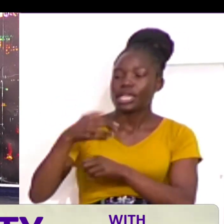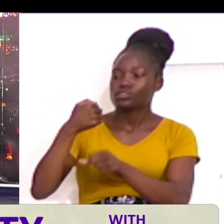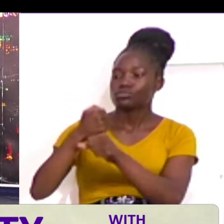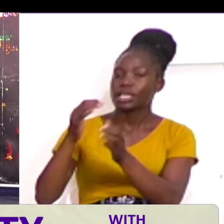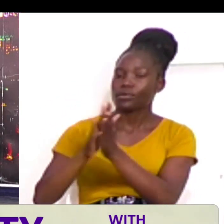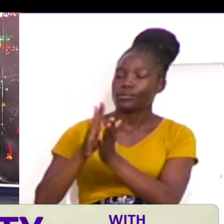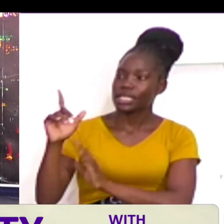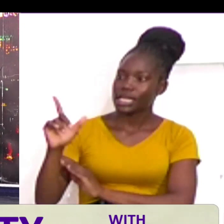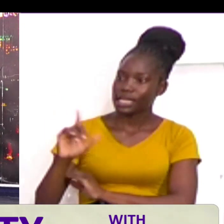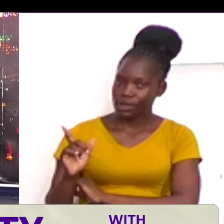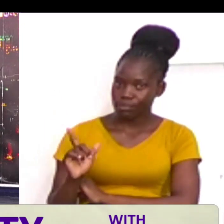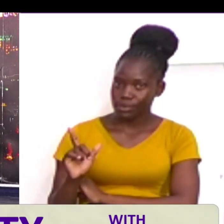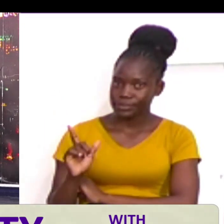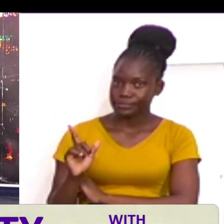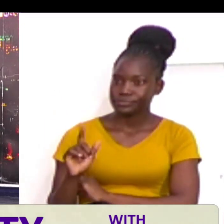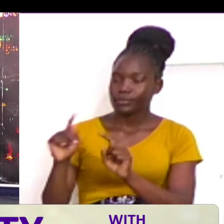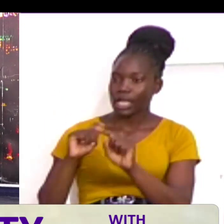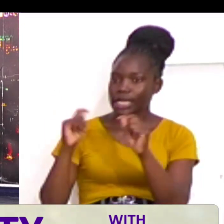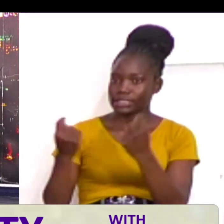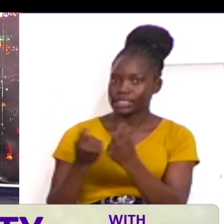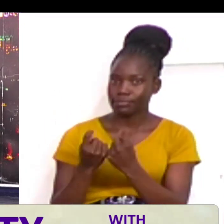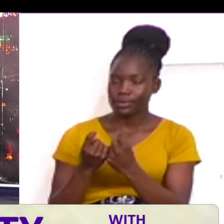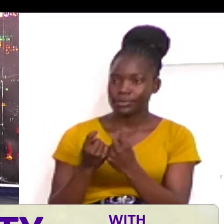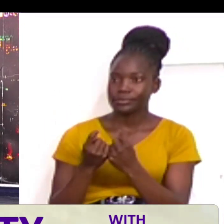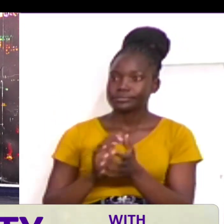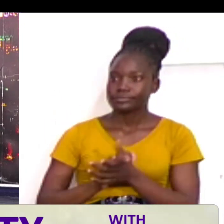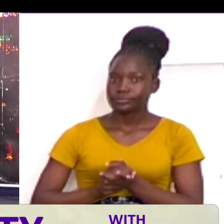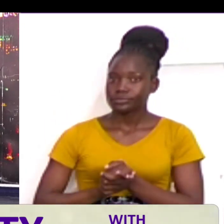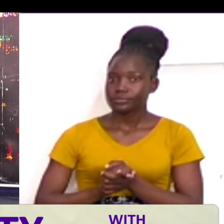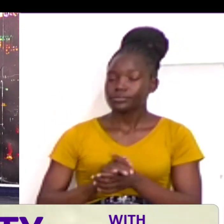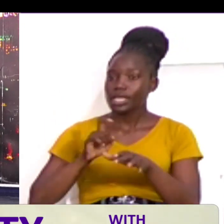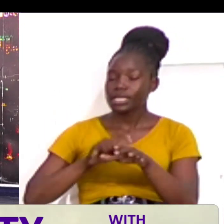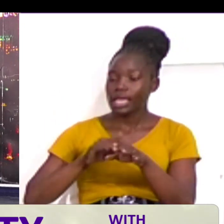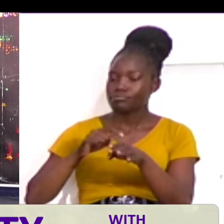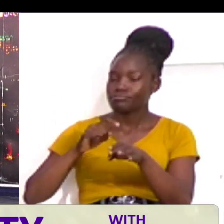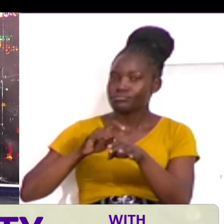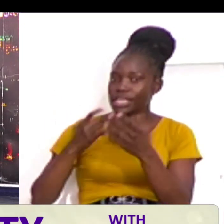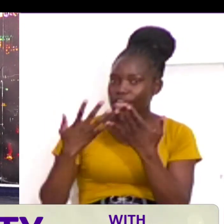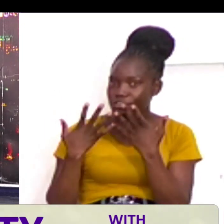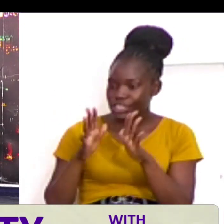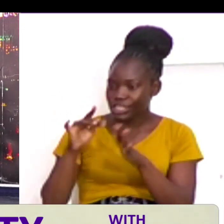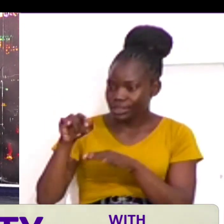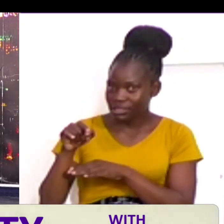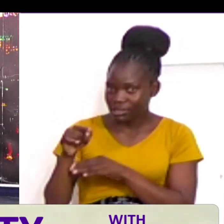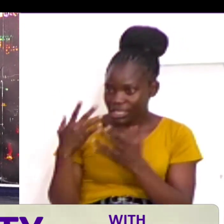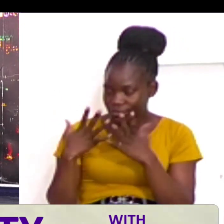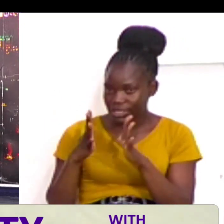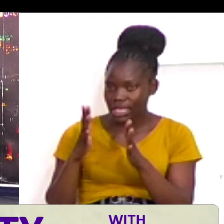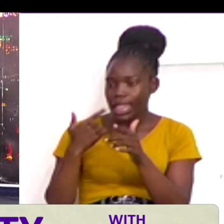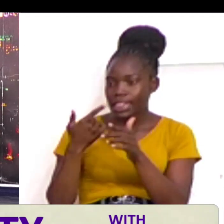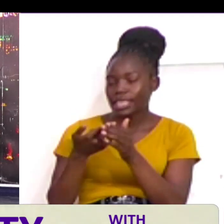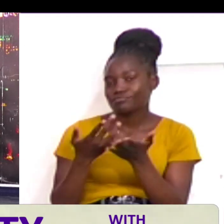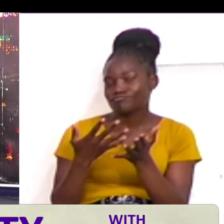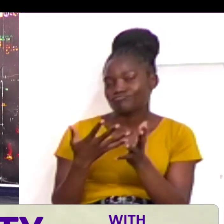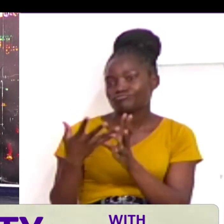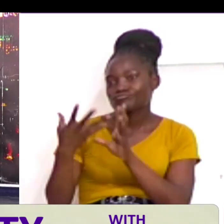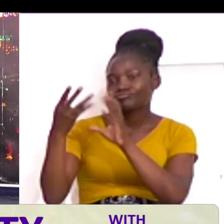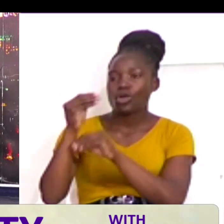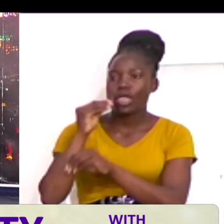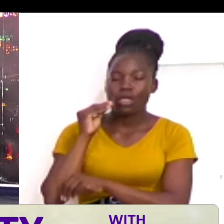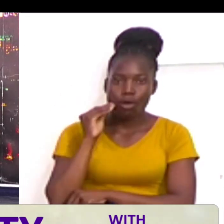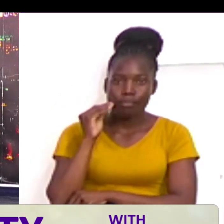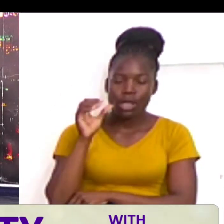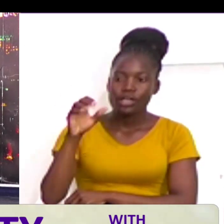with the Liverpool team. He'll be coming once the season imeisha. He'll be packing his bags and going home. Of